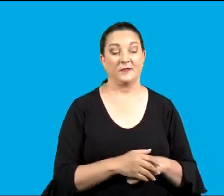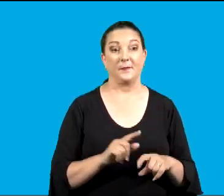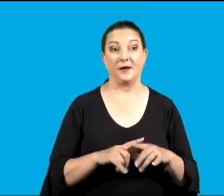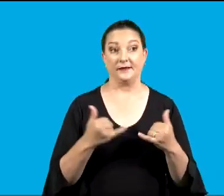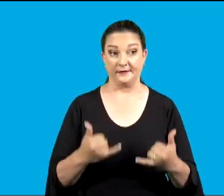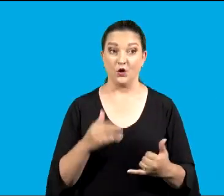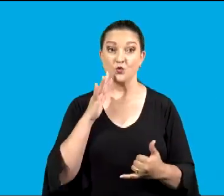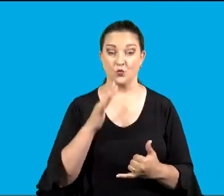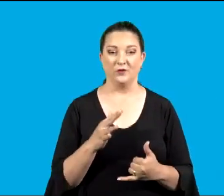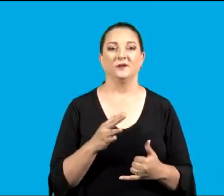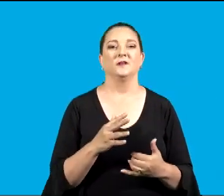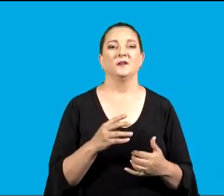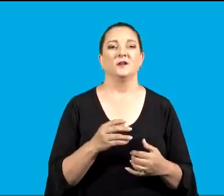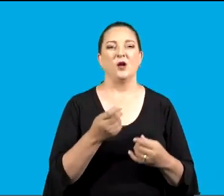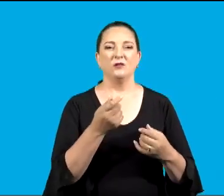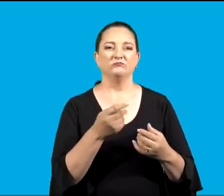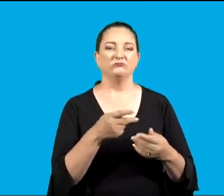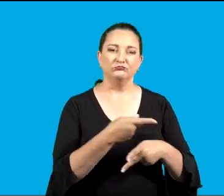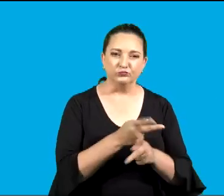our production cost statement.